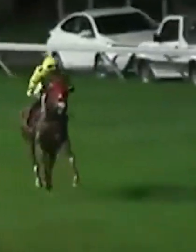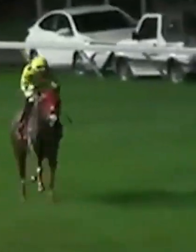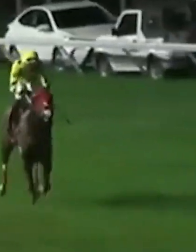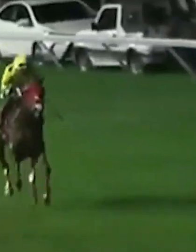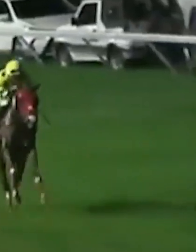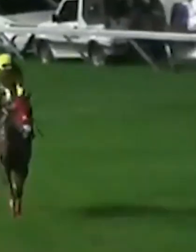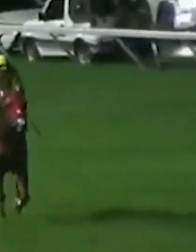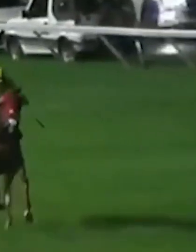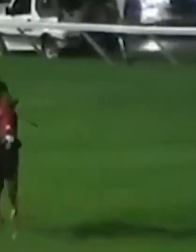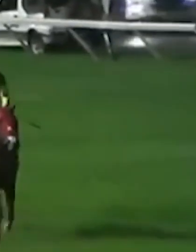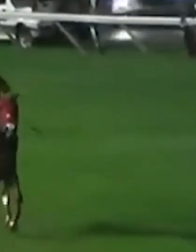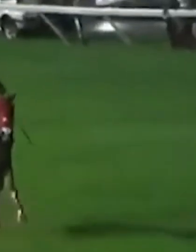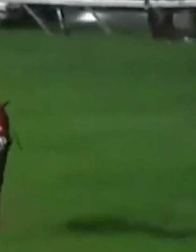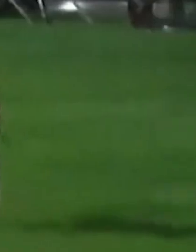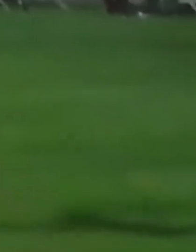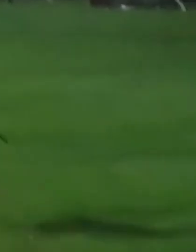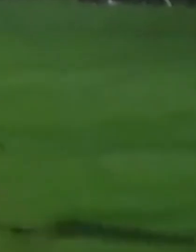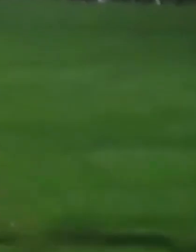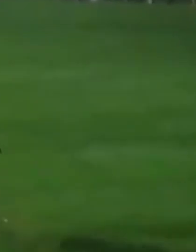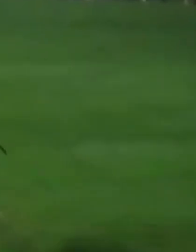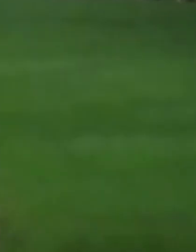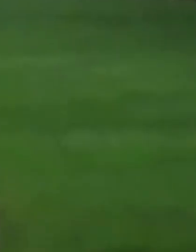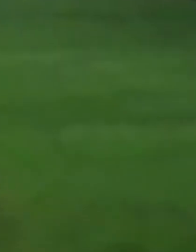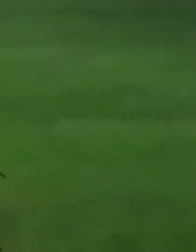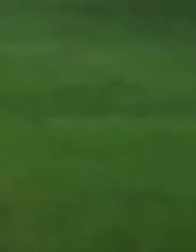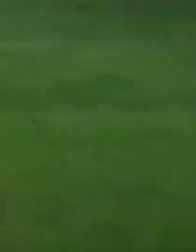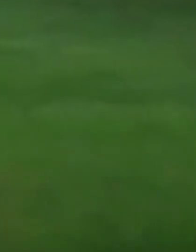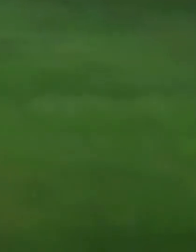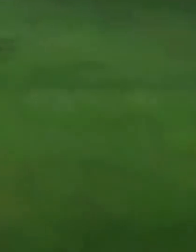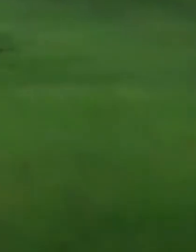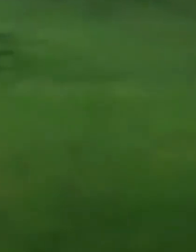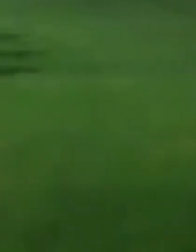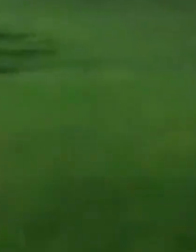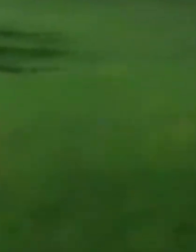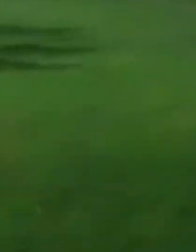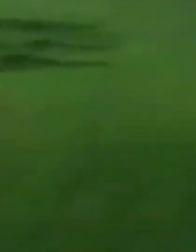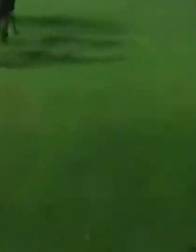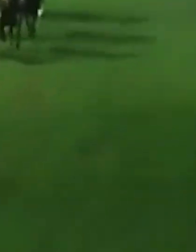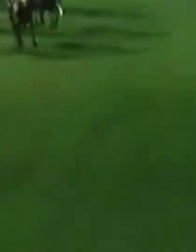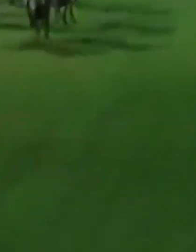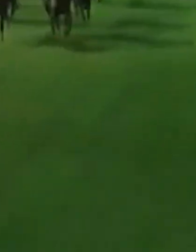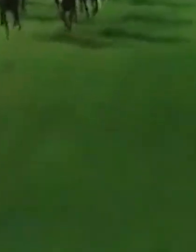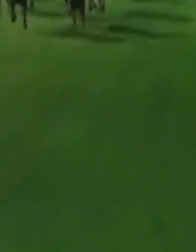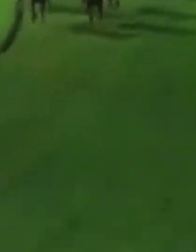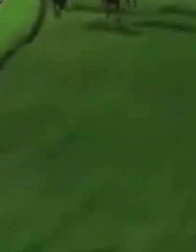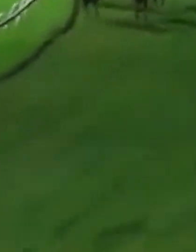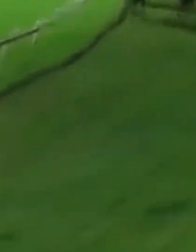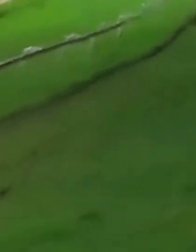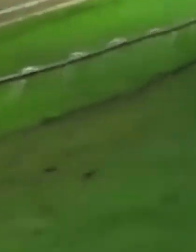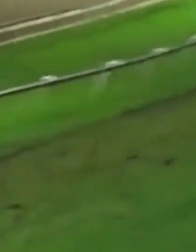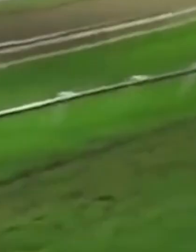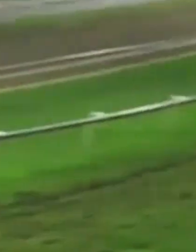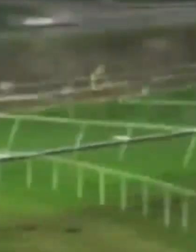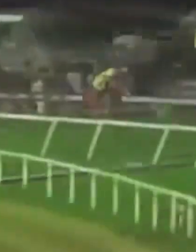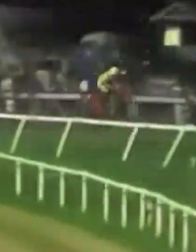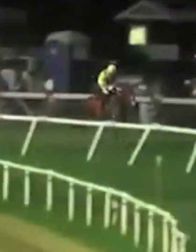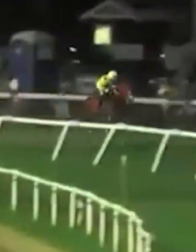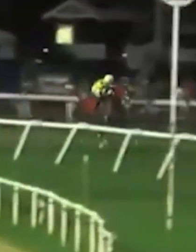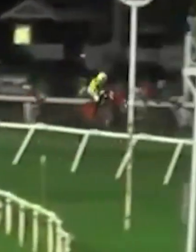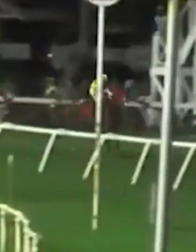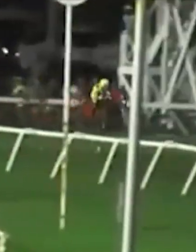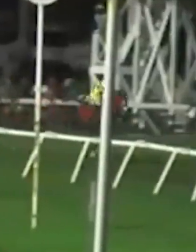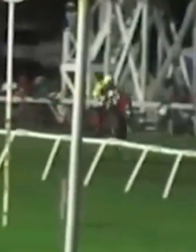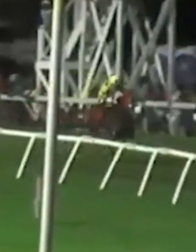his run from the back of the field. Elevate has dropped away, but they've got to catch Nostradasa, and she's about